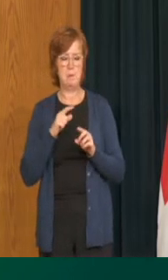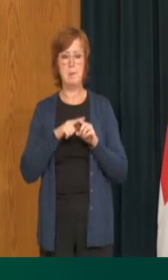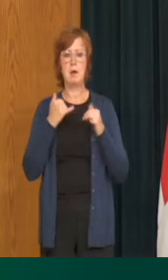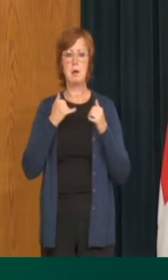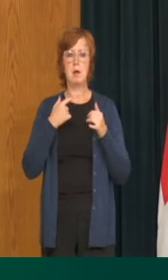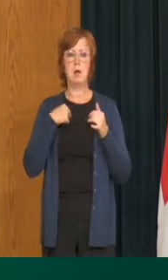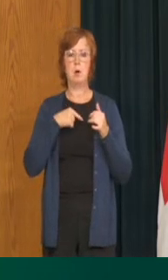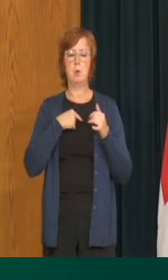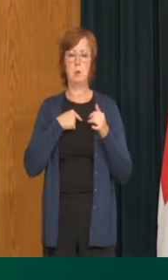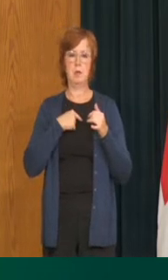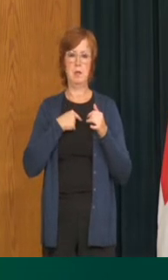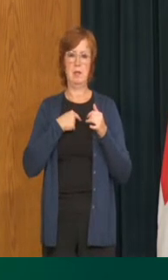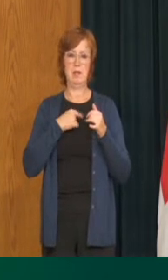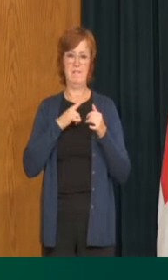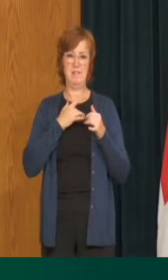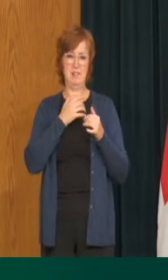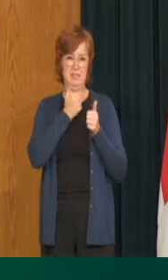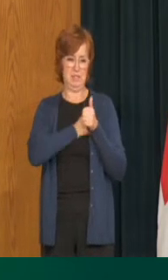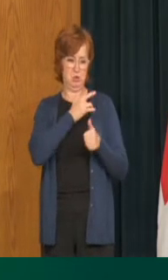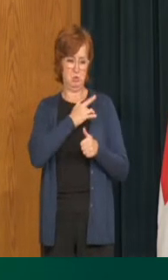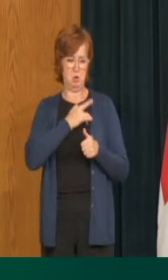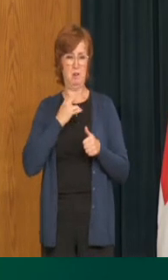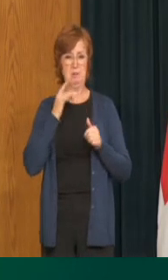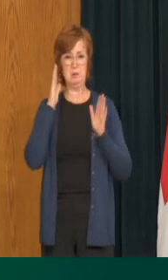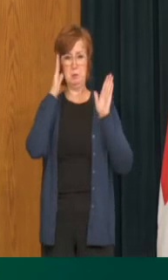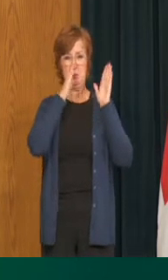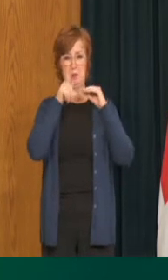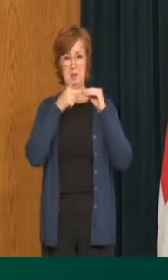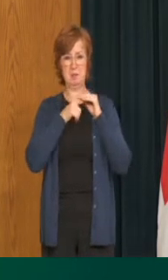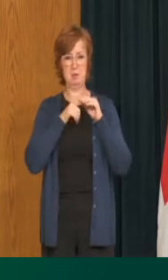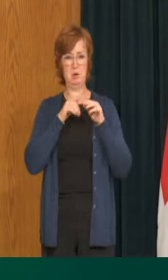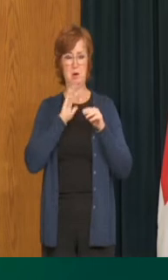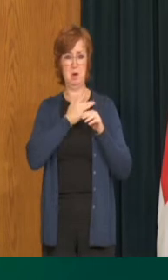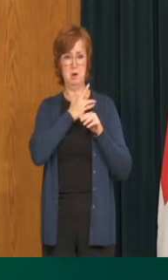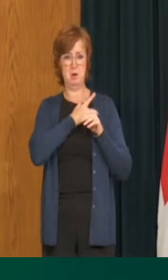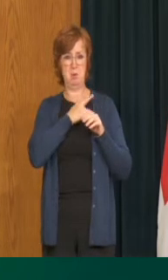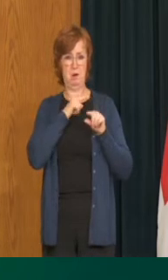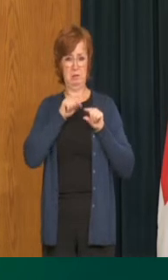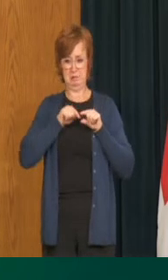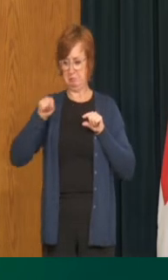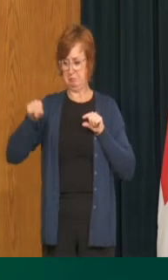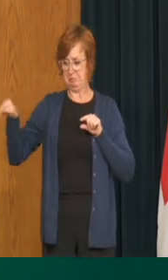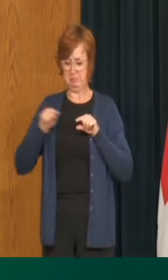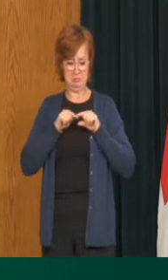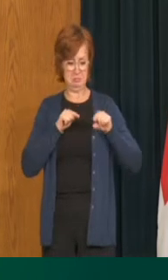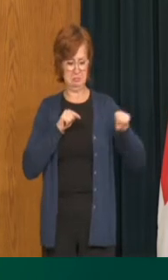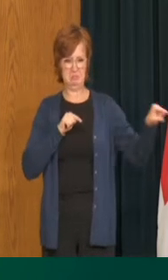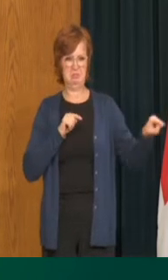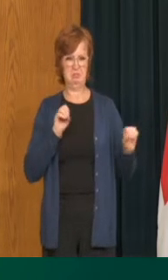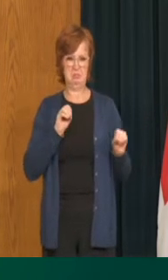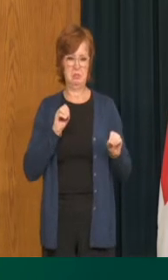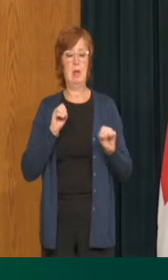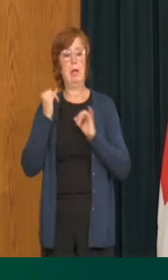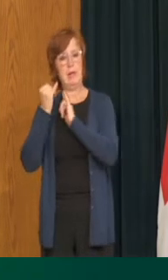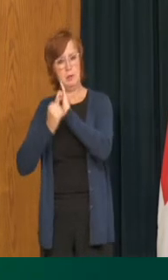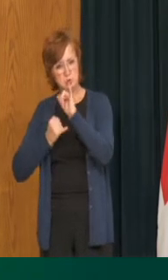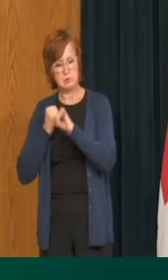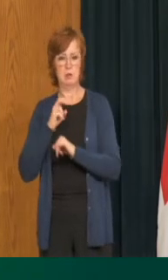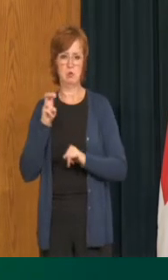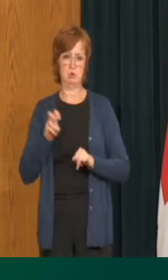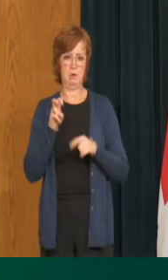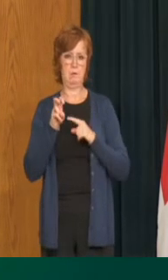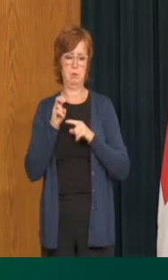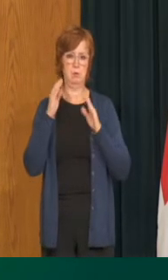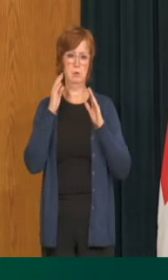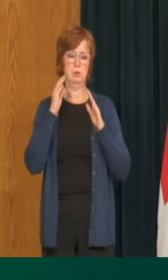is on international travel, and obviously we were in a situation where comparatively our rates are not so much lower than